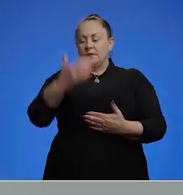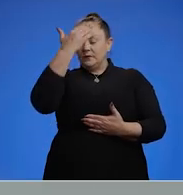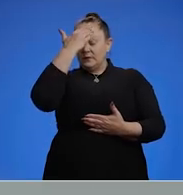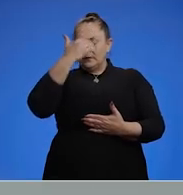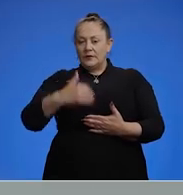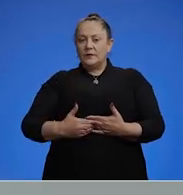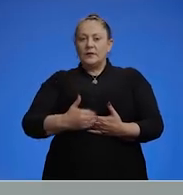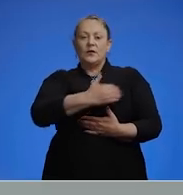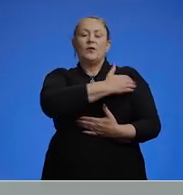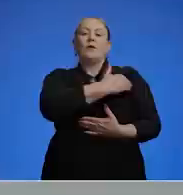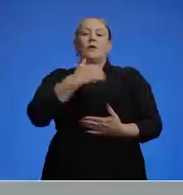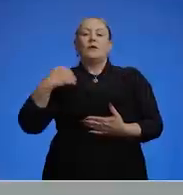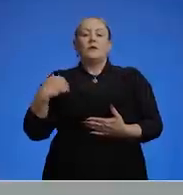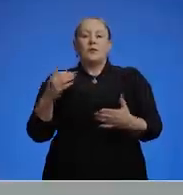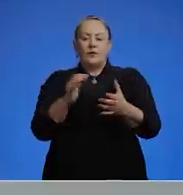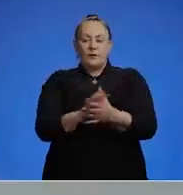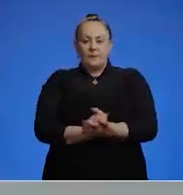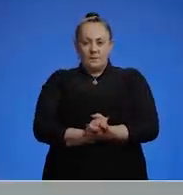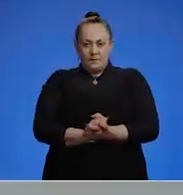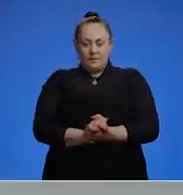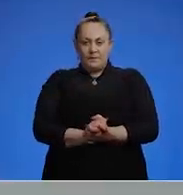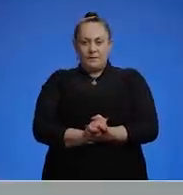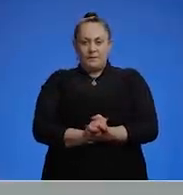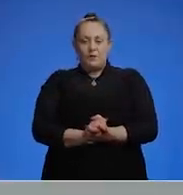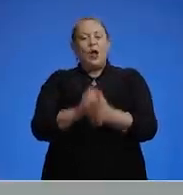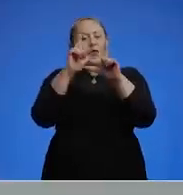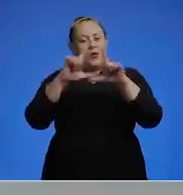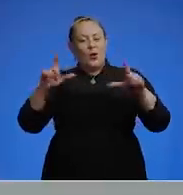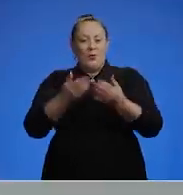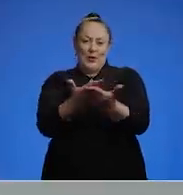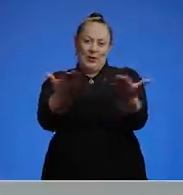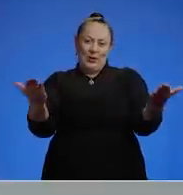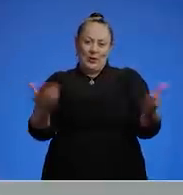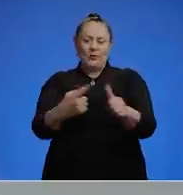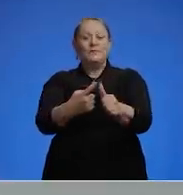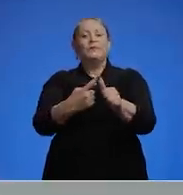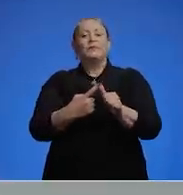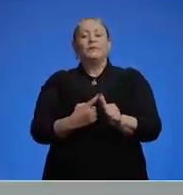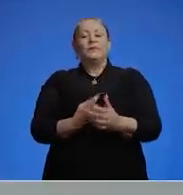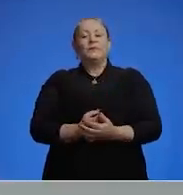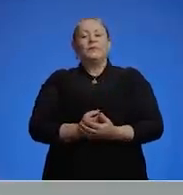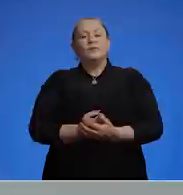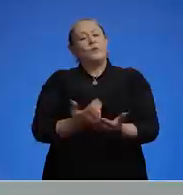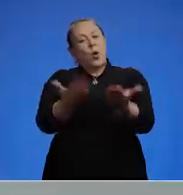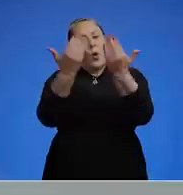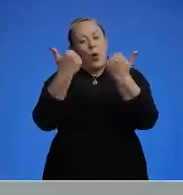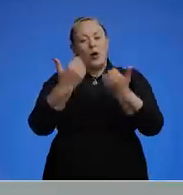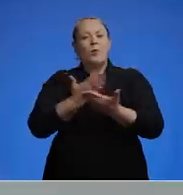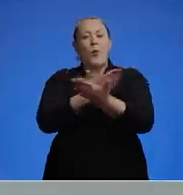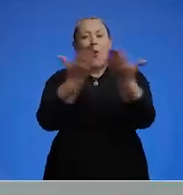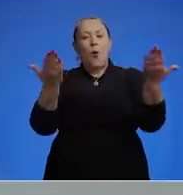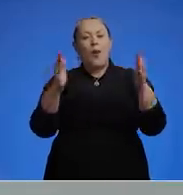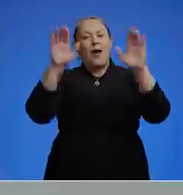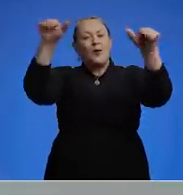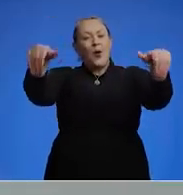In the name of the Father, and of the Son, and of the Holy Spirit. Amen. The Lord be with you. And with your spirit. And I welcome all of